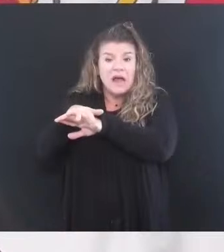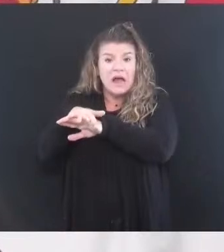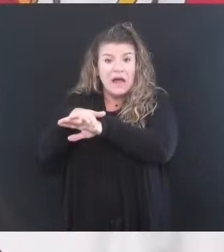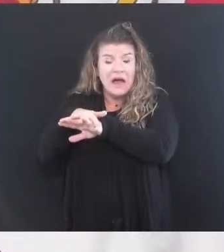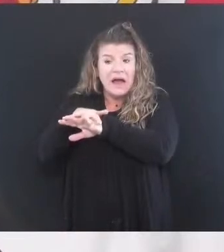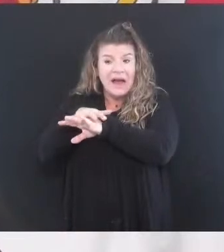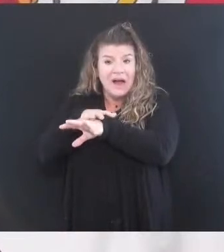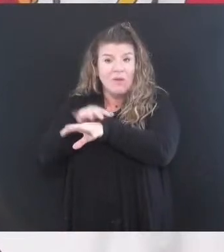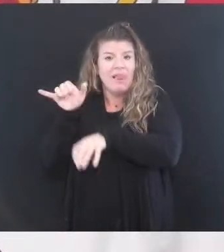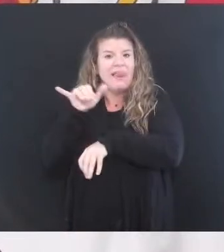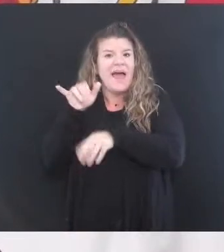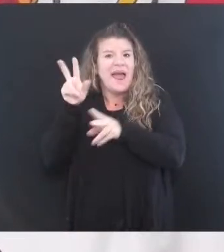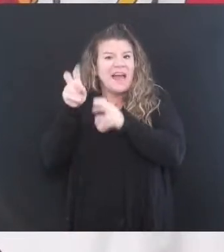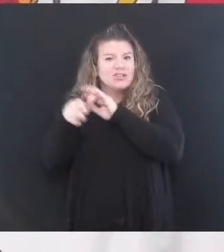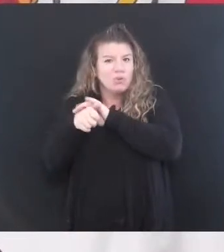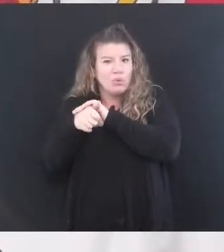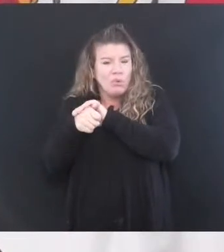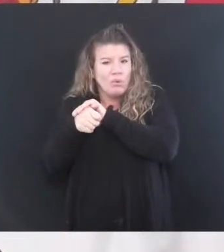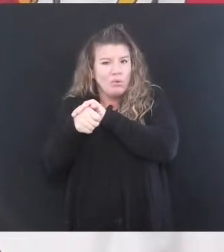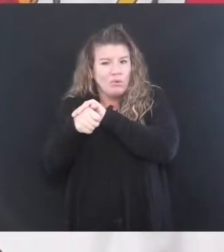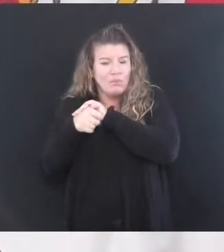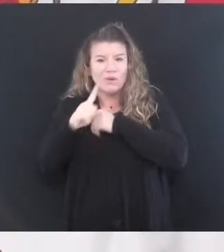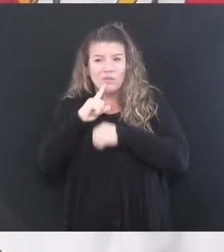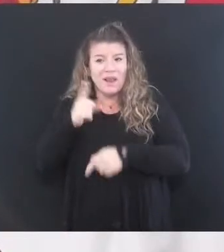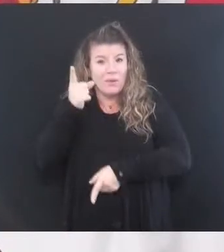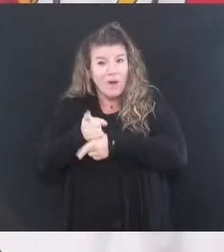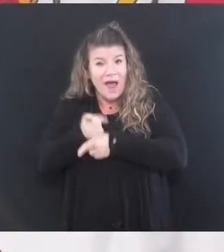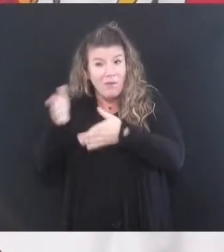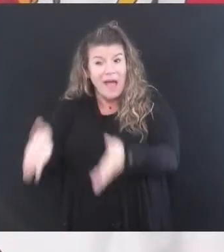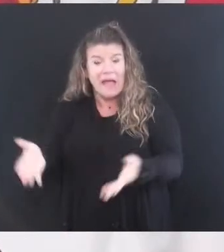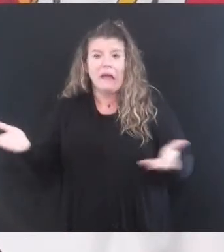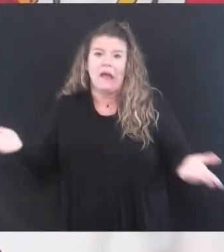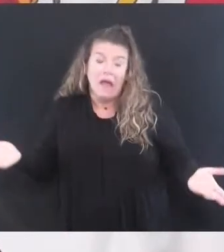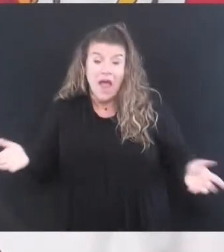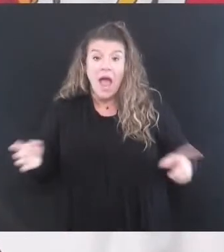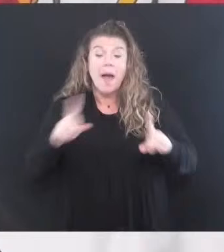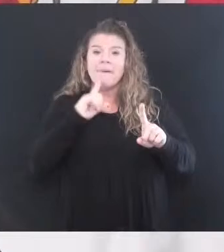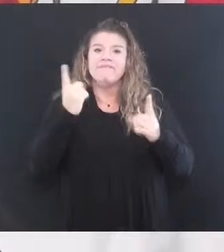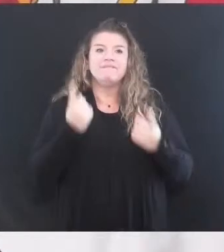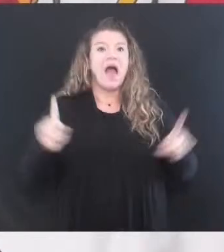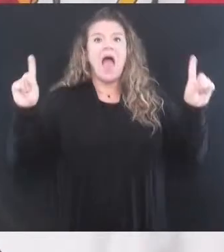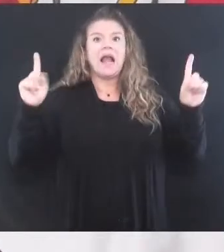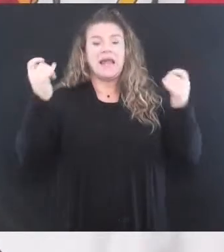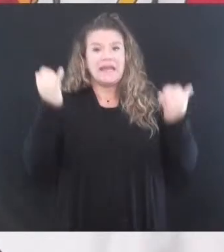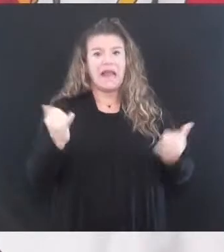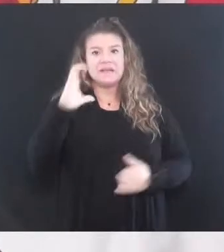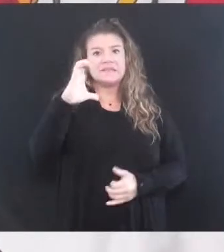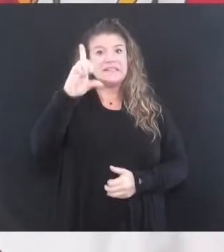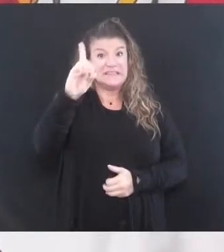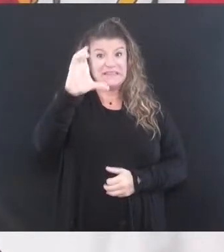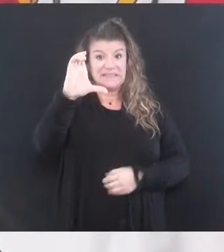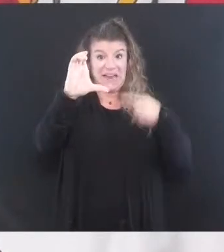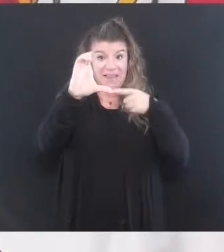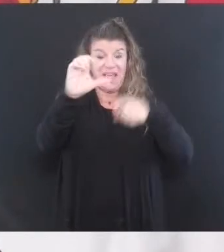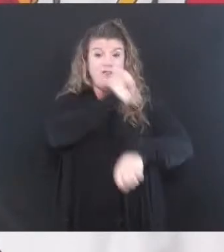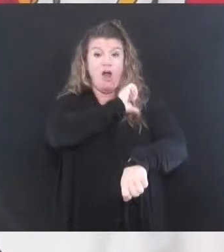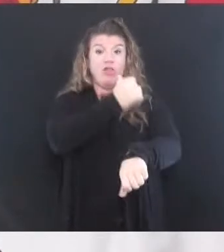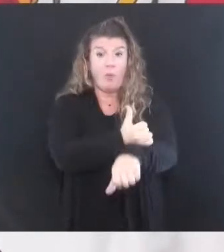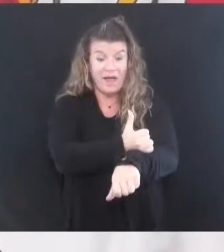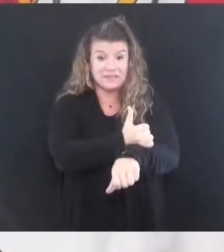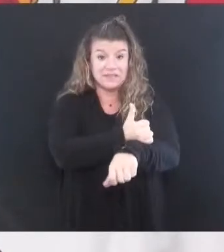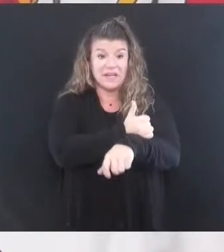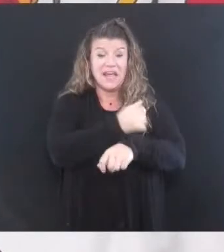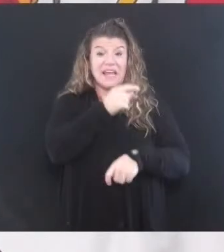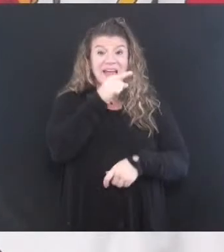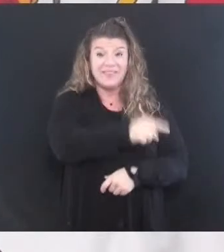wrong direction. But finally now CDC has authorized, and they have